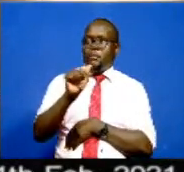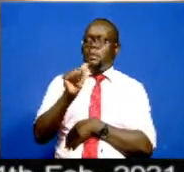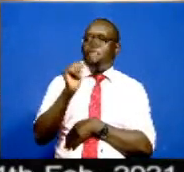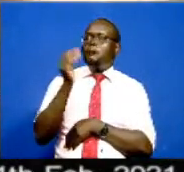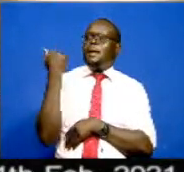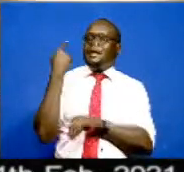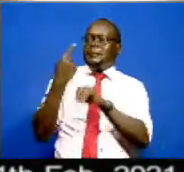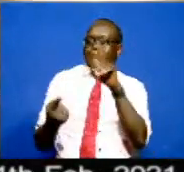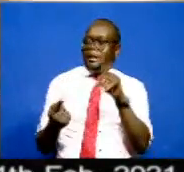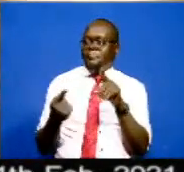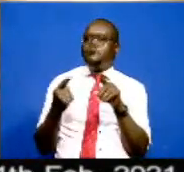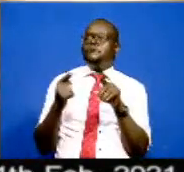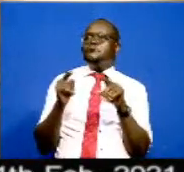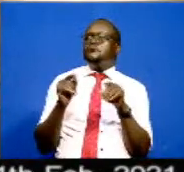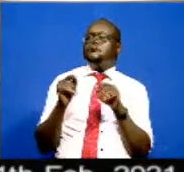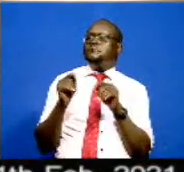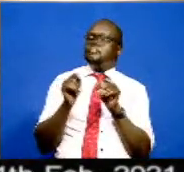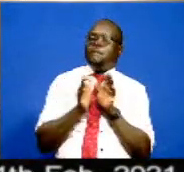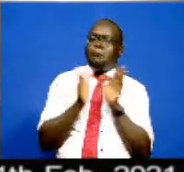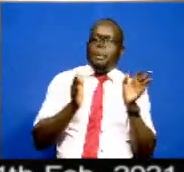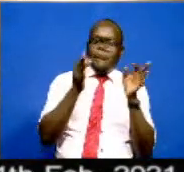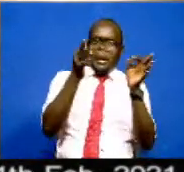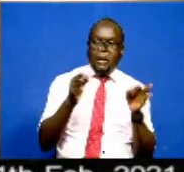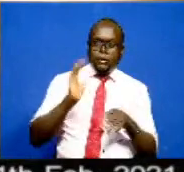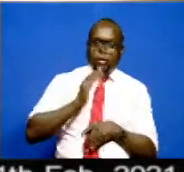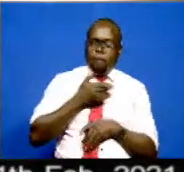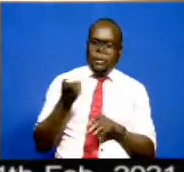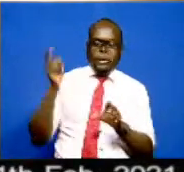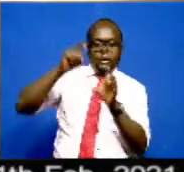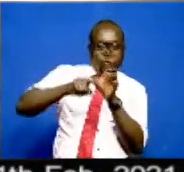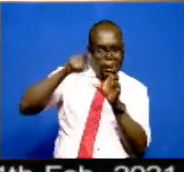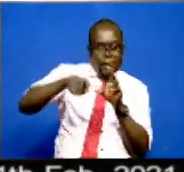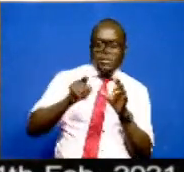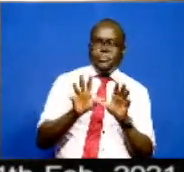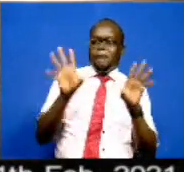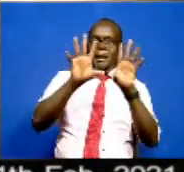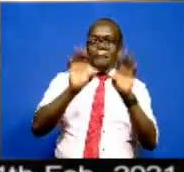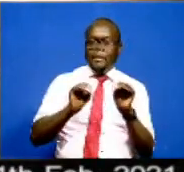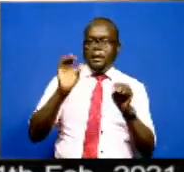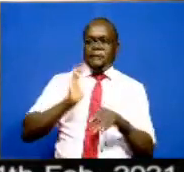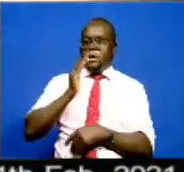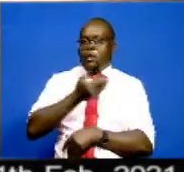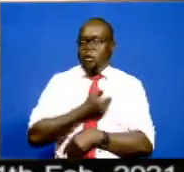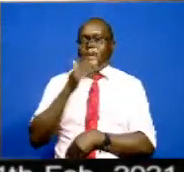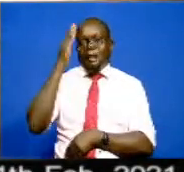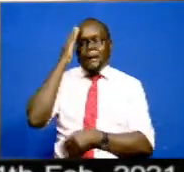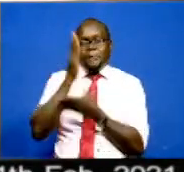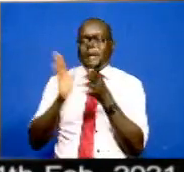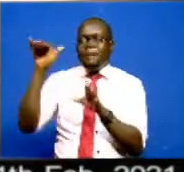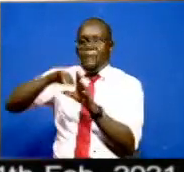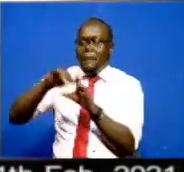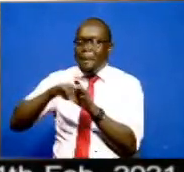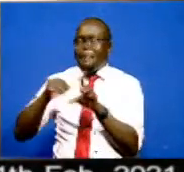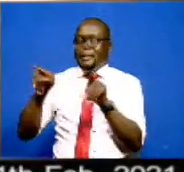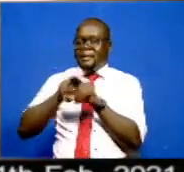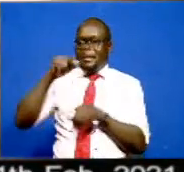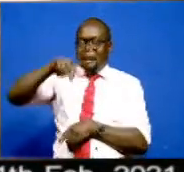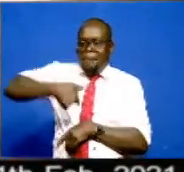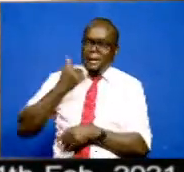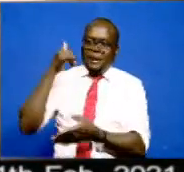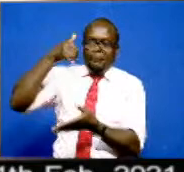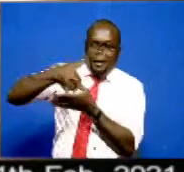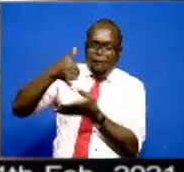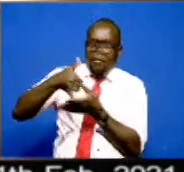We moved him from Public Accounts Committee to this committee. So, Mr. Speaker, I know some of the members, like myself, have been in this